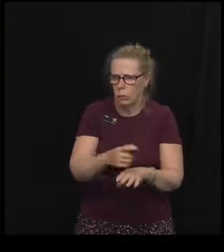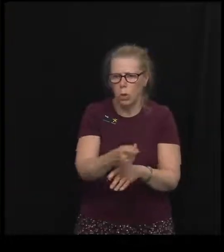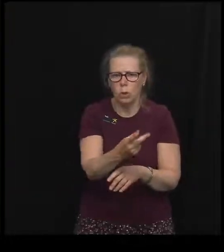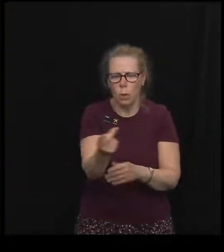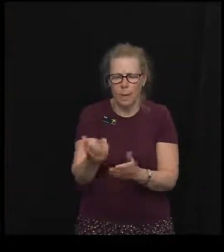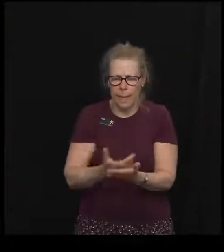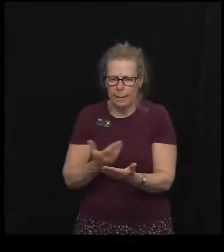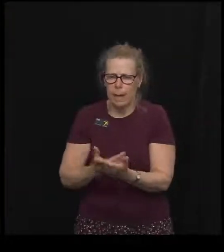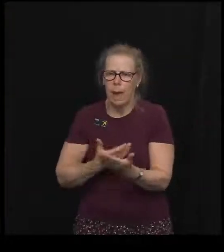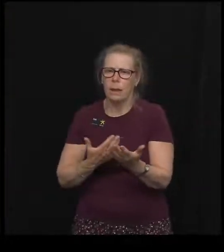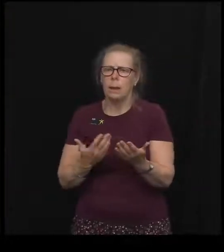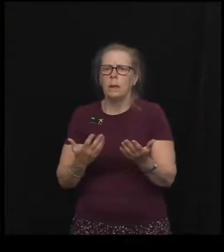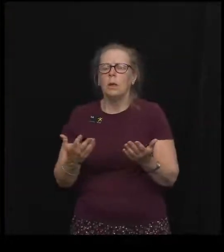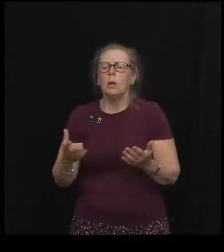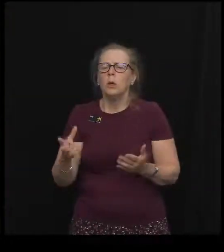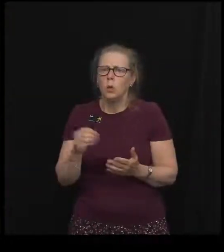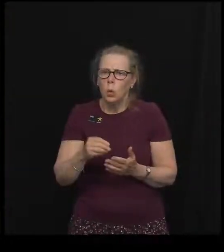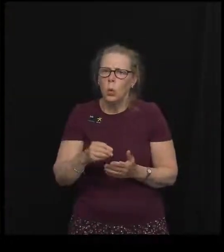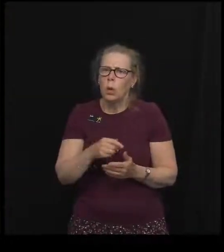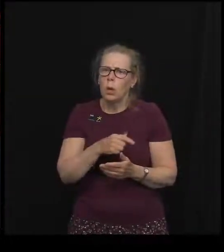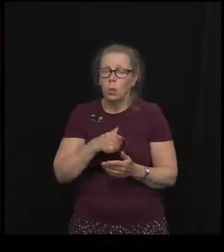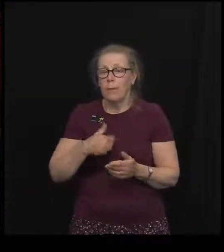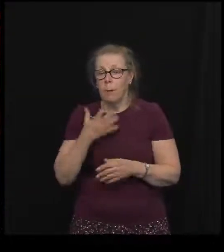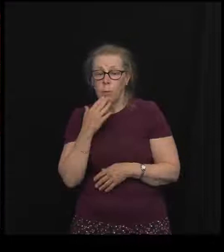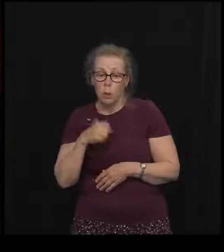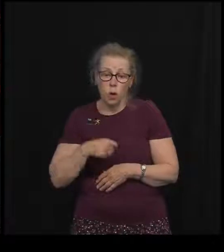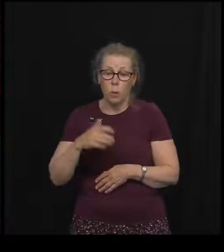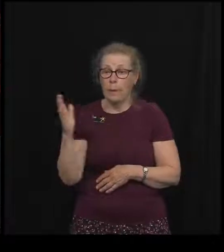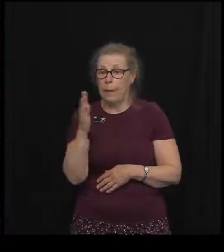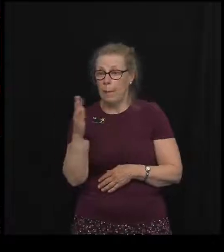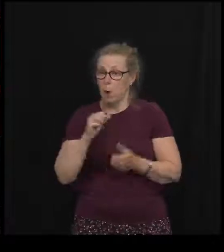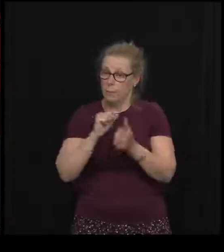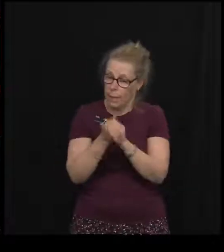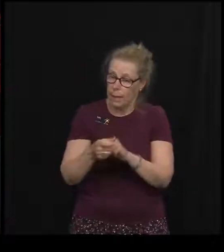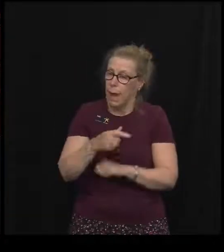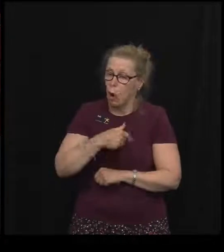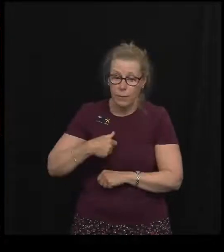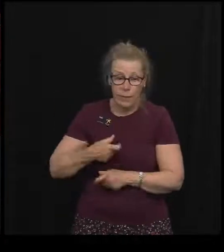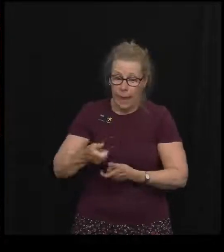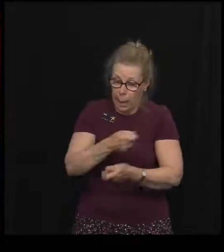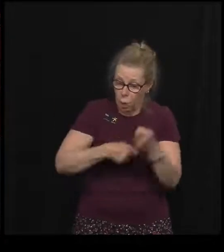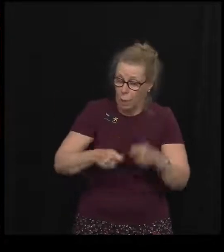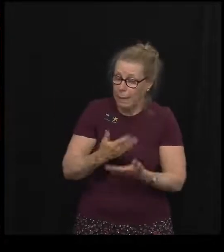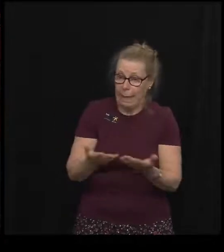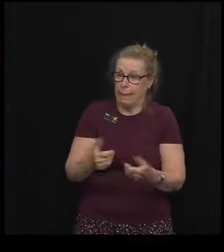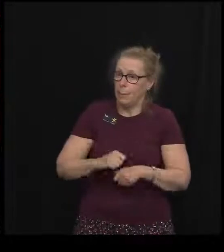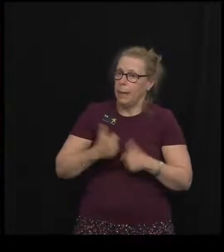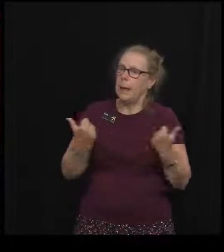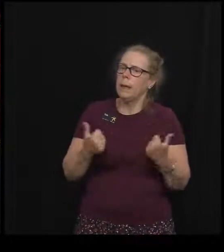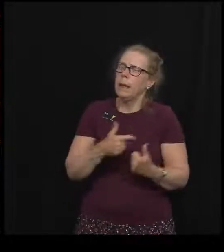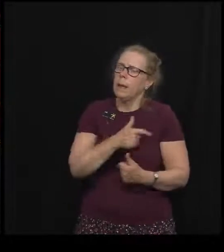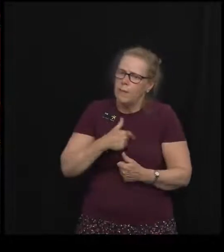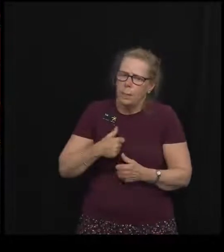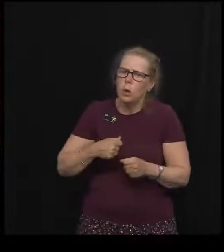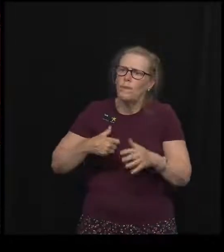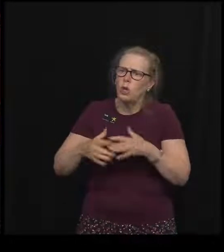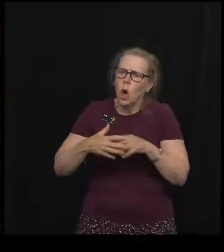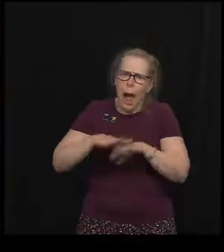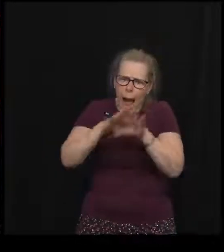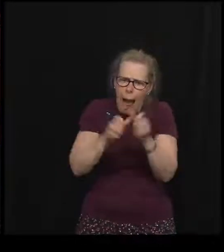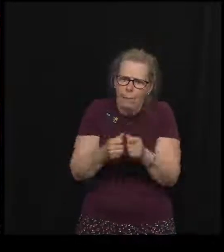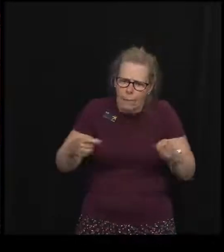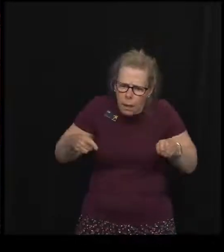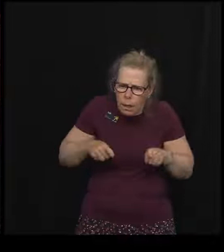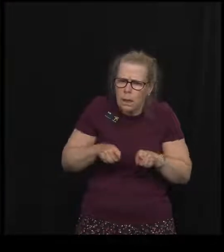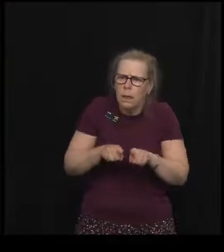efforts than anybody else on climate change when our economy is not ready, and we have to do all of this simultaneously while servicing